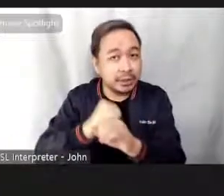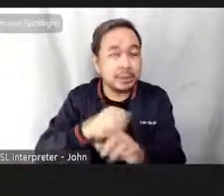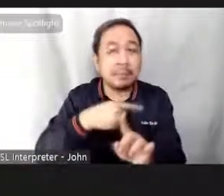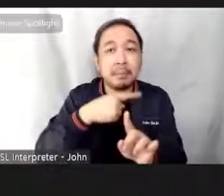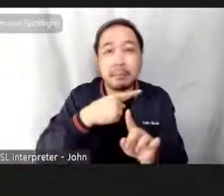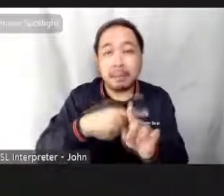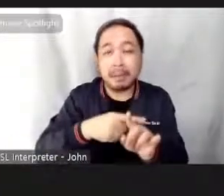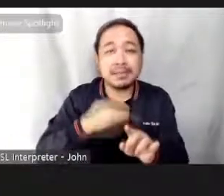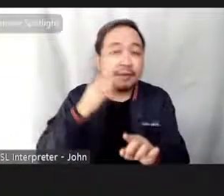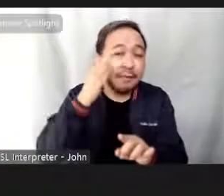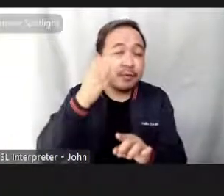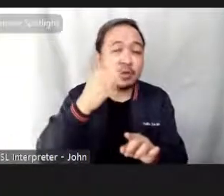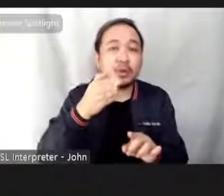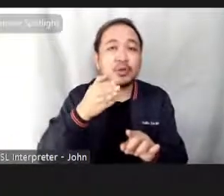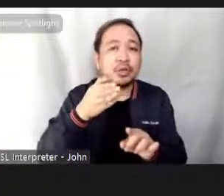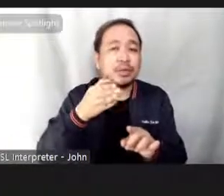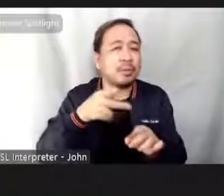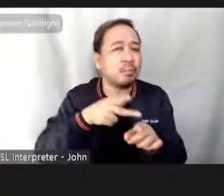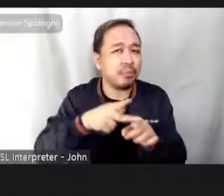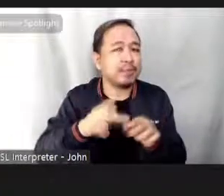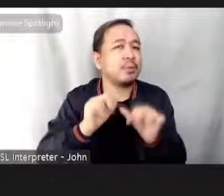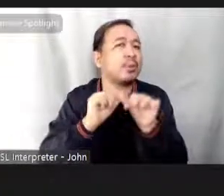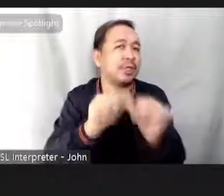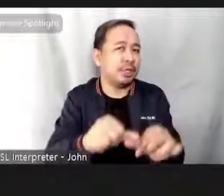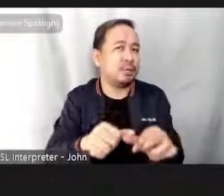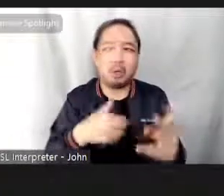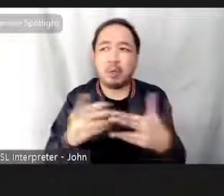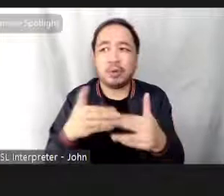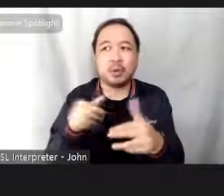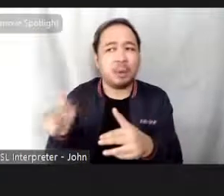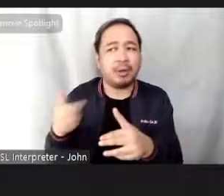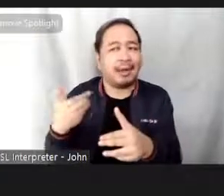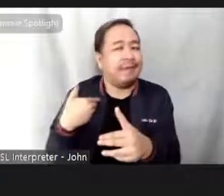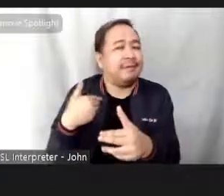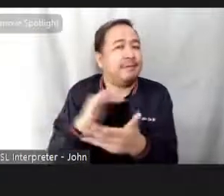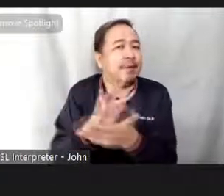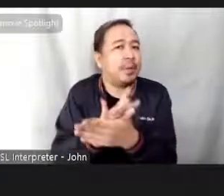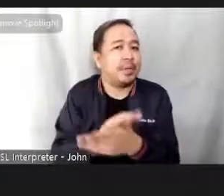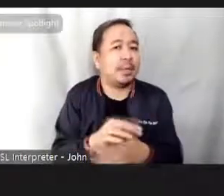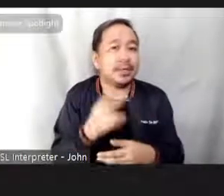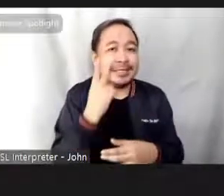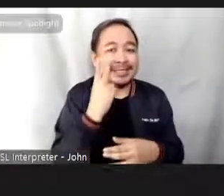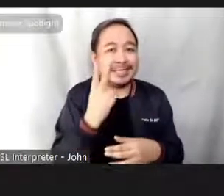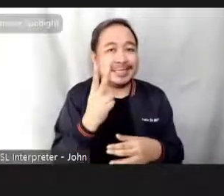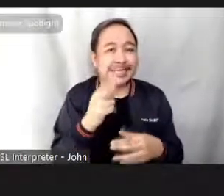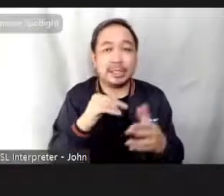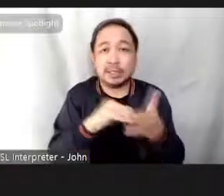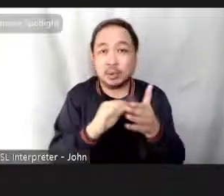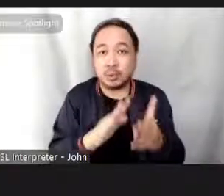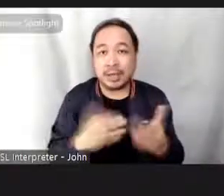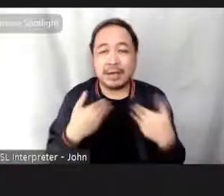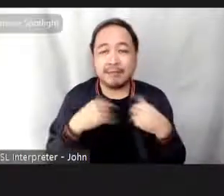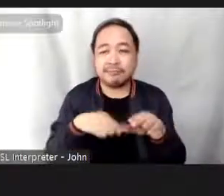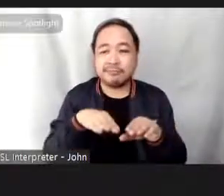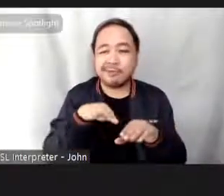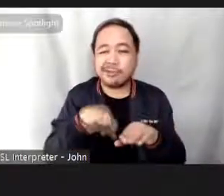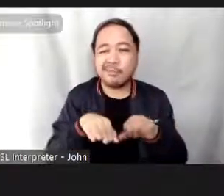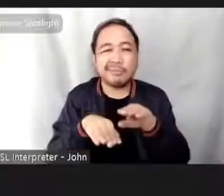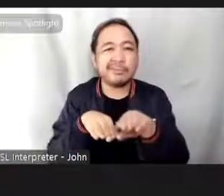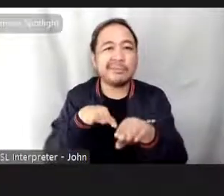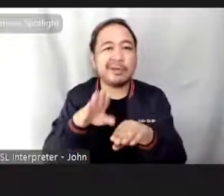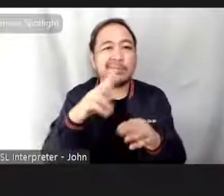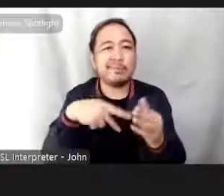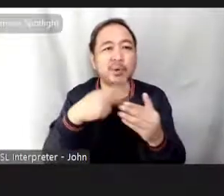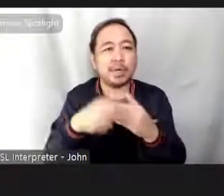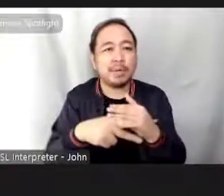despite the pandemic. In the restructured training, a student undergoes a step-by-step program from